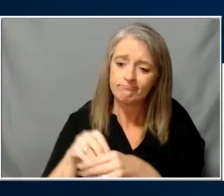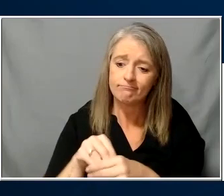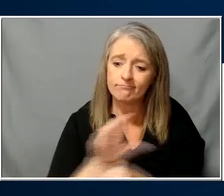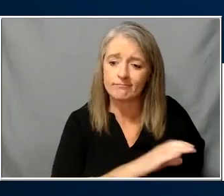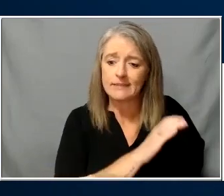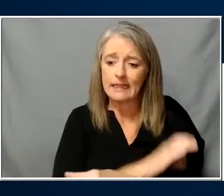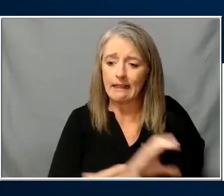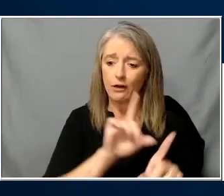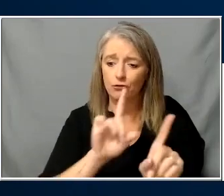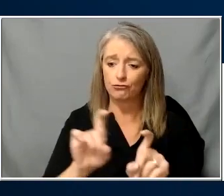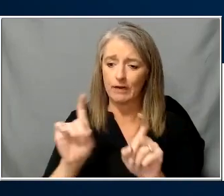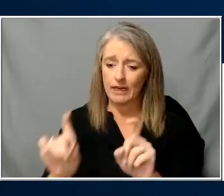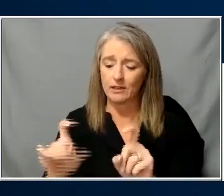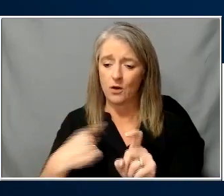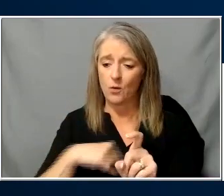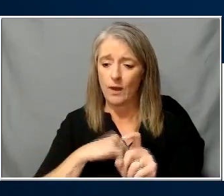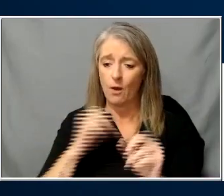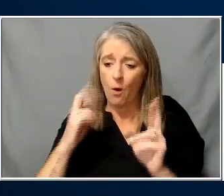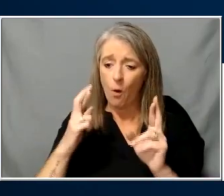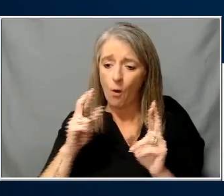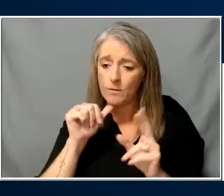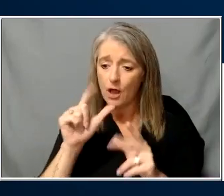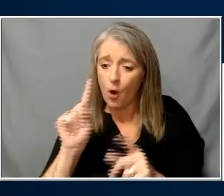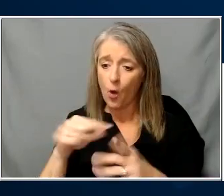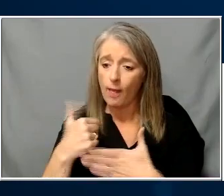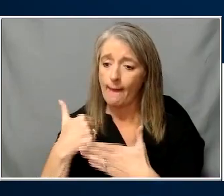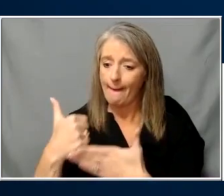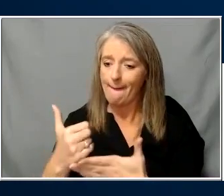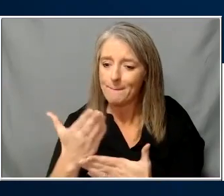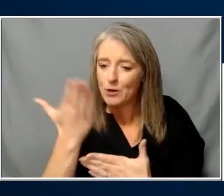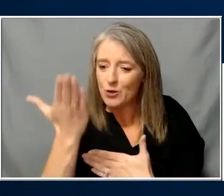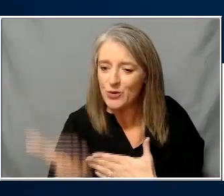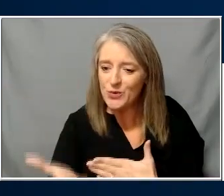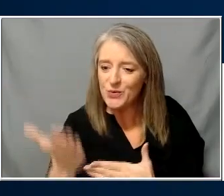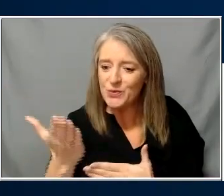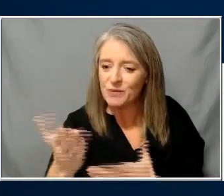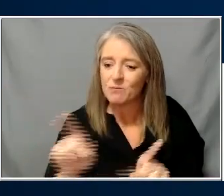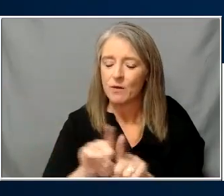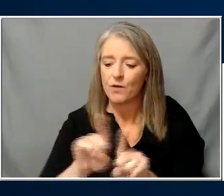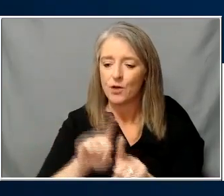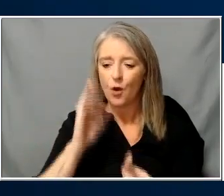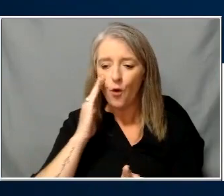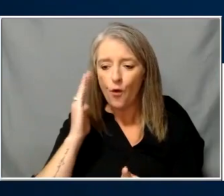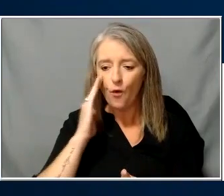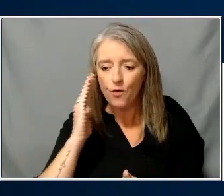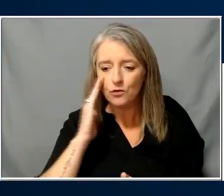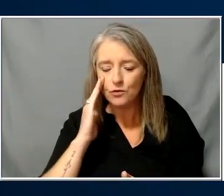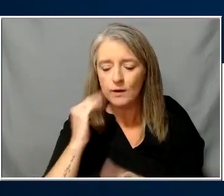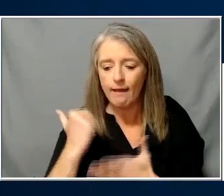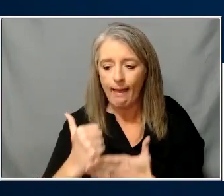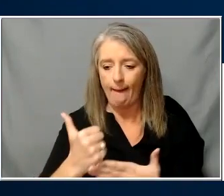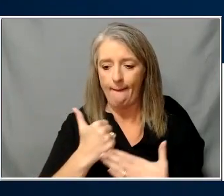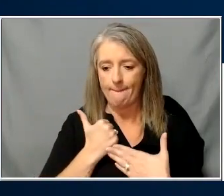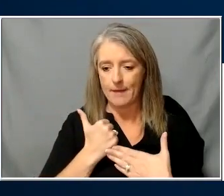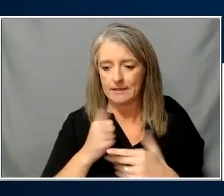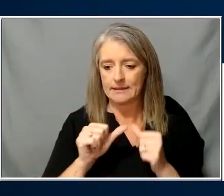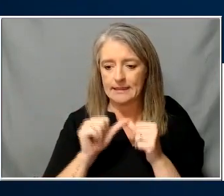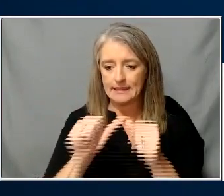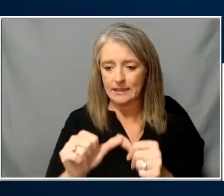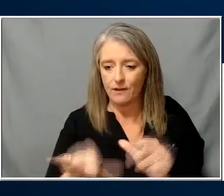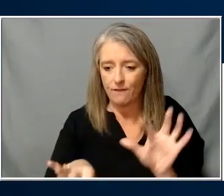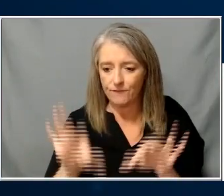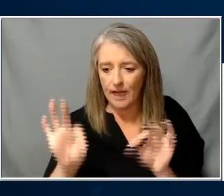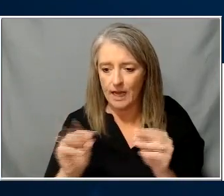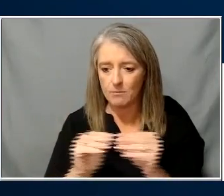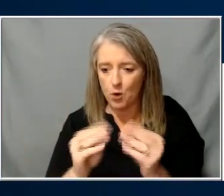trials that we hope not only will help you, of course, but we know for sure that it will help us continue to find cures for